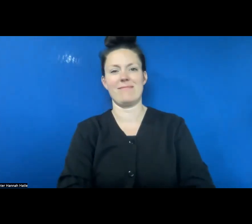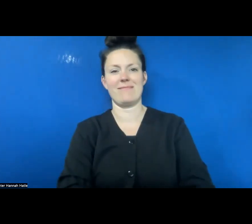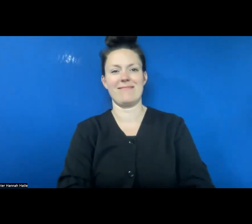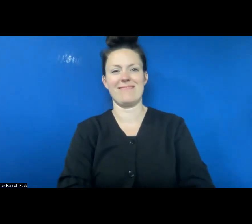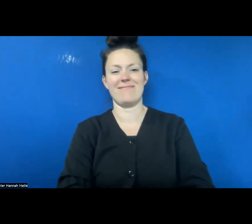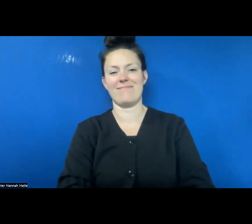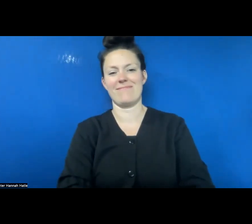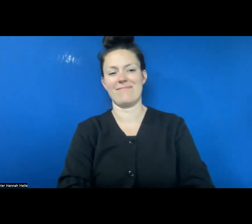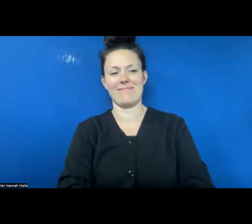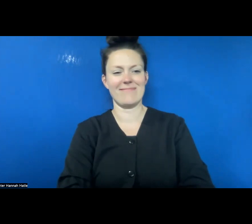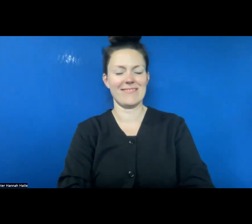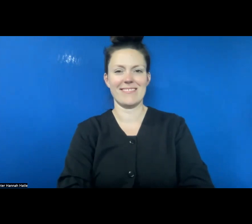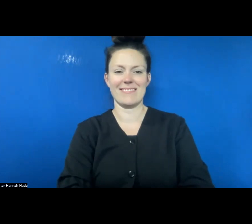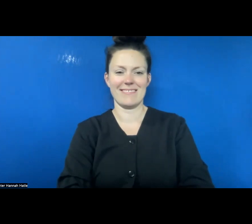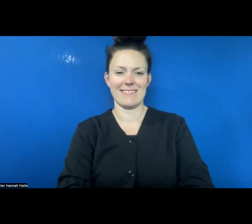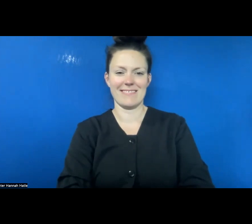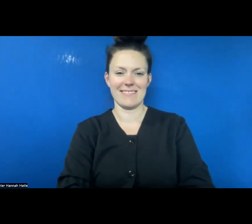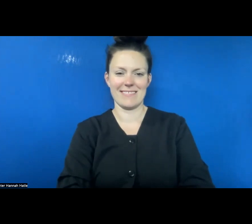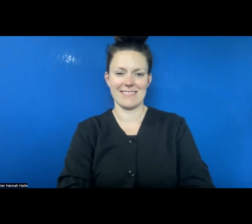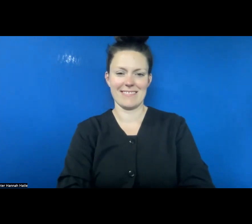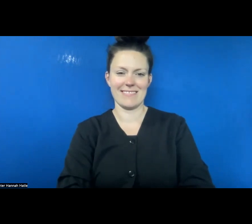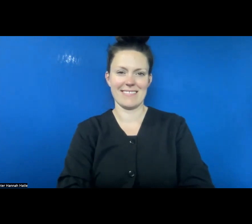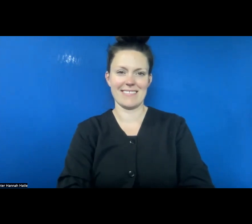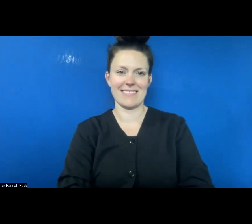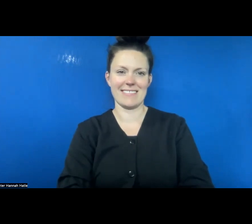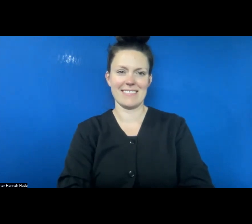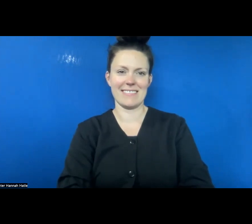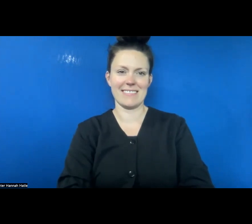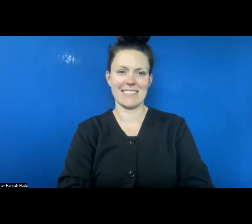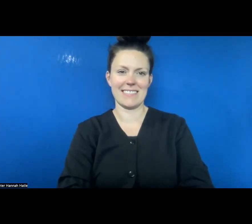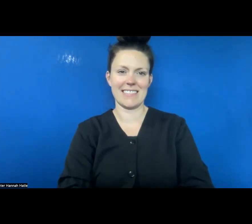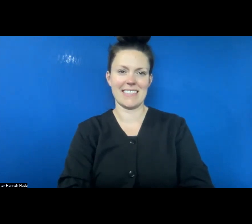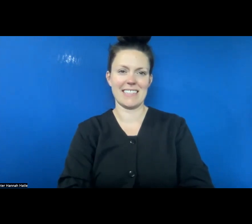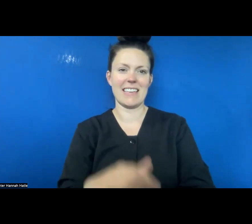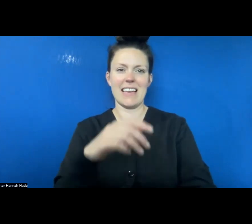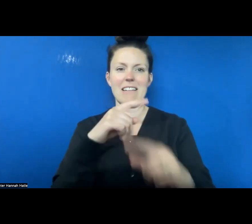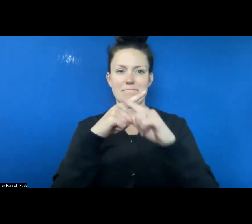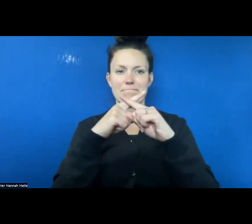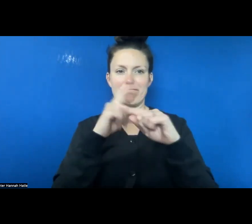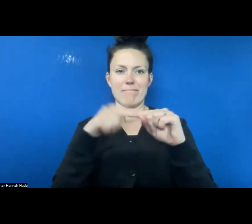knew it. Oh, you're muted, Linda.